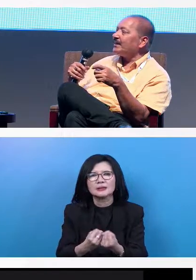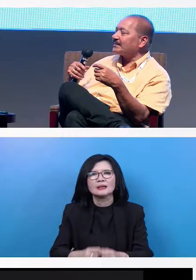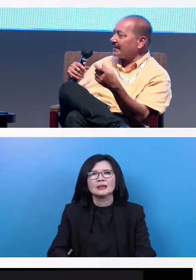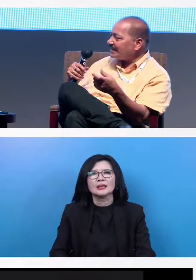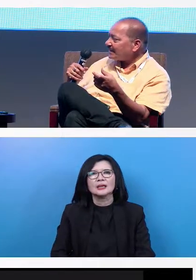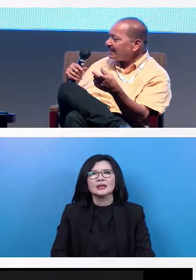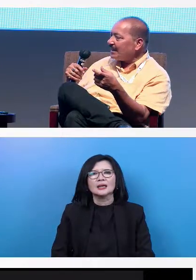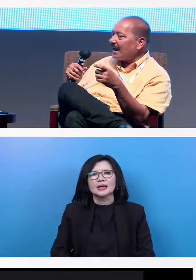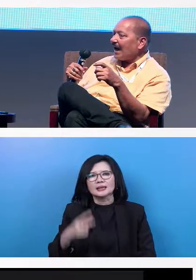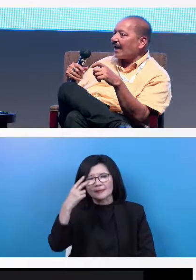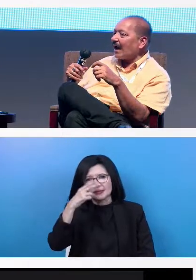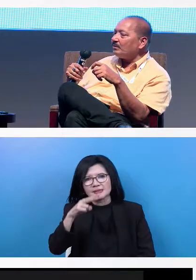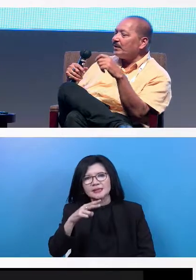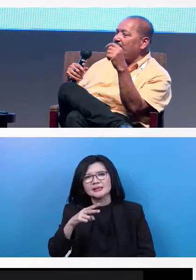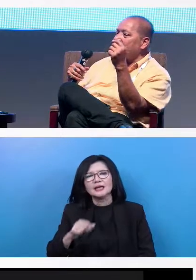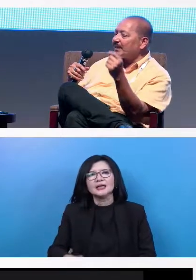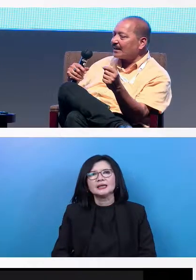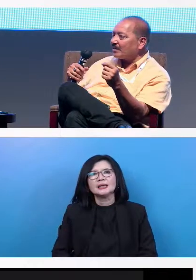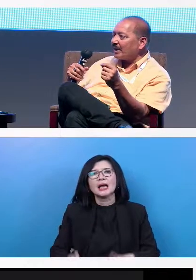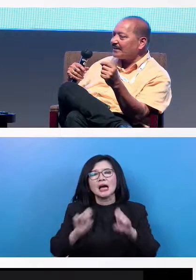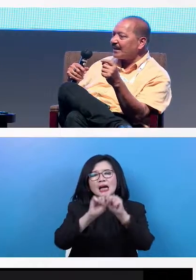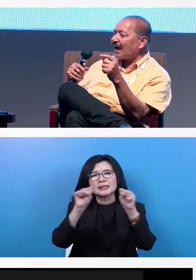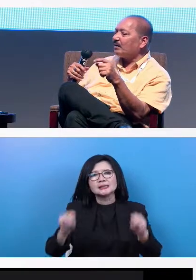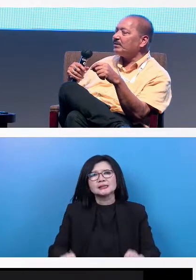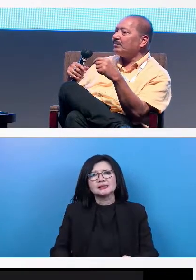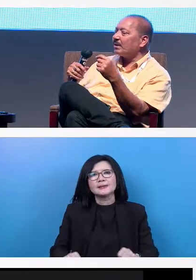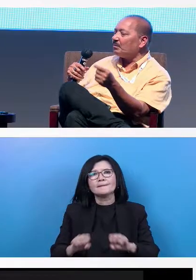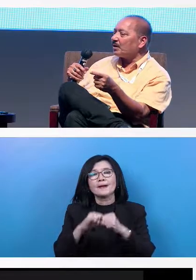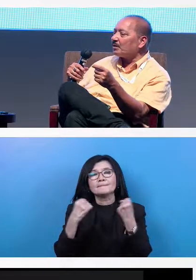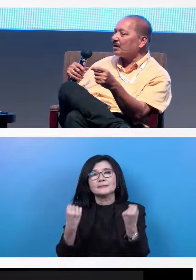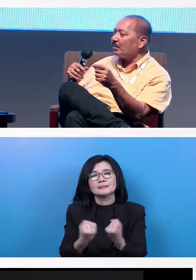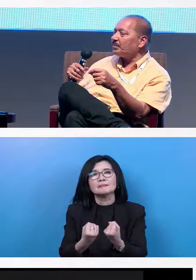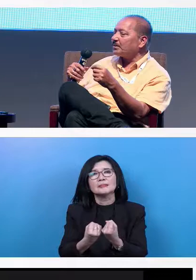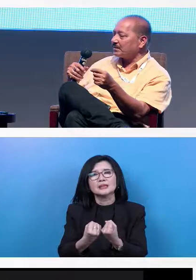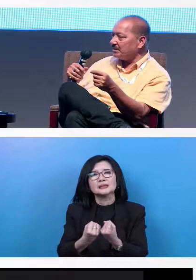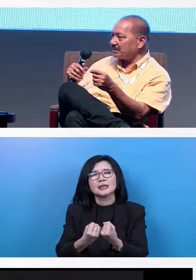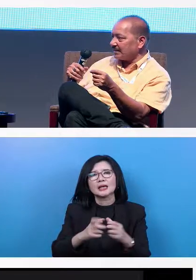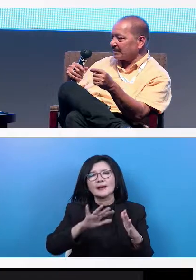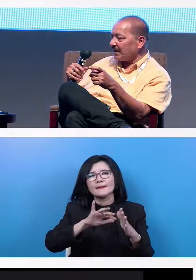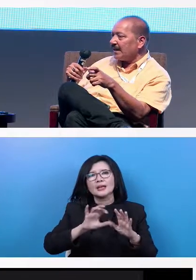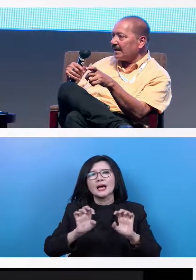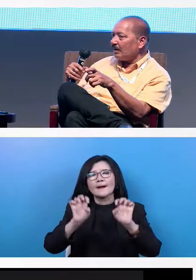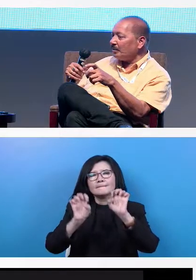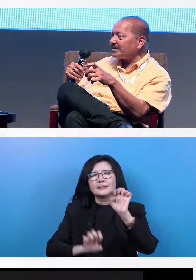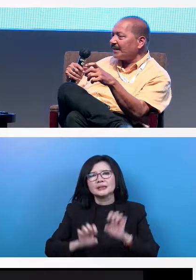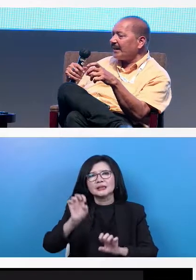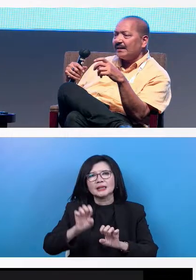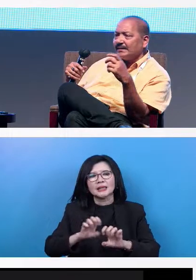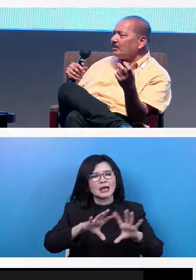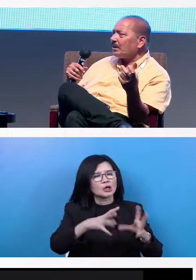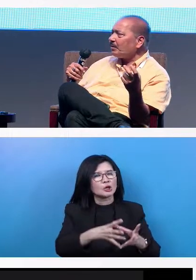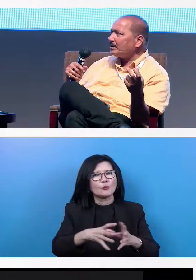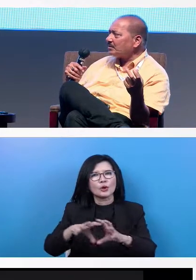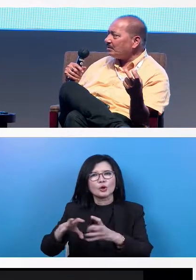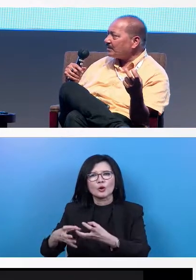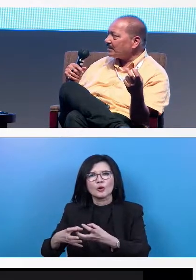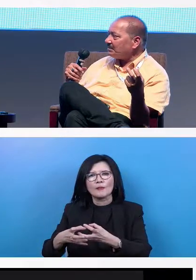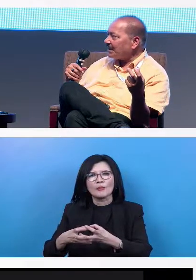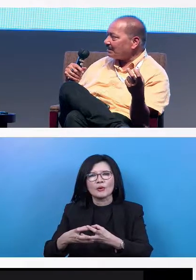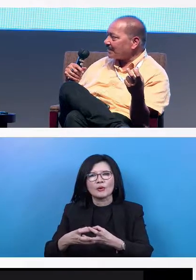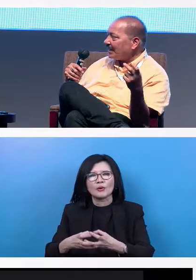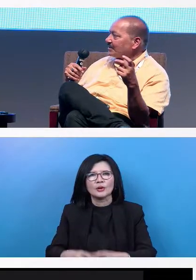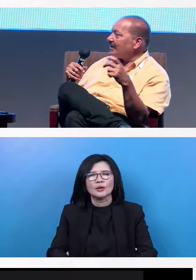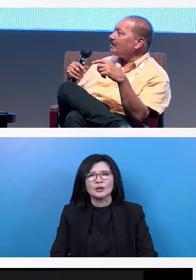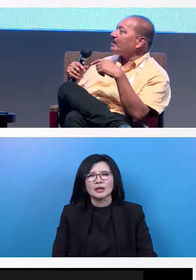analyzing the various risks and how they will actually categorize and how they will come up with the solutions. Now, obviously, they don't have all the